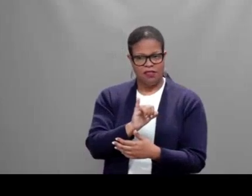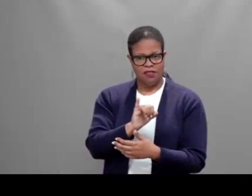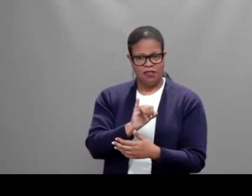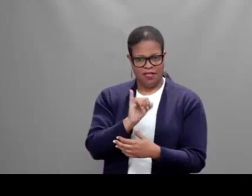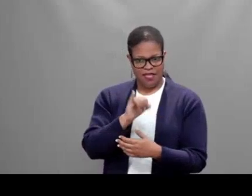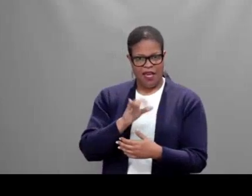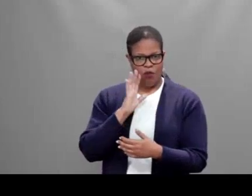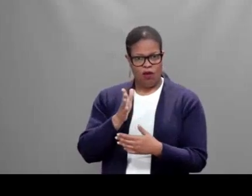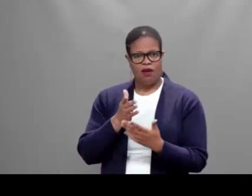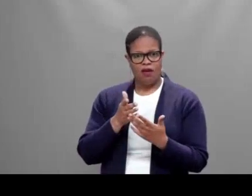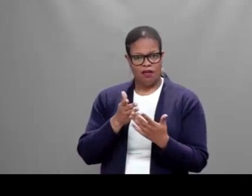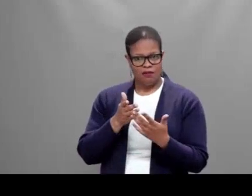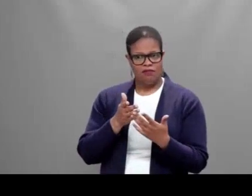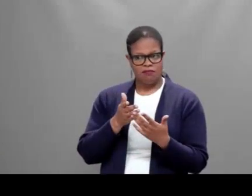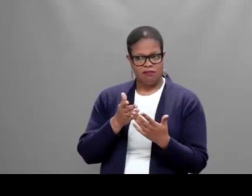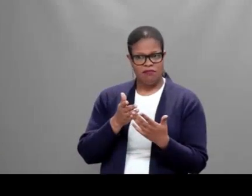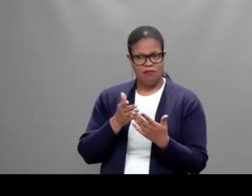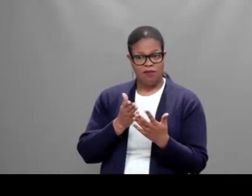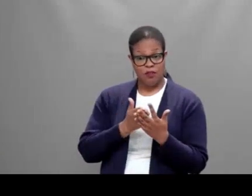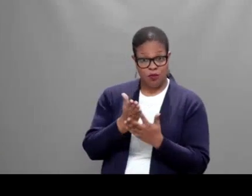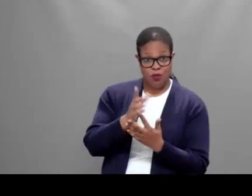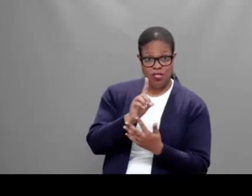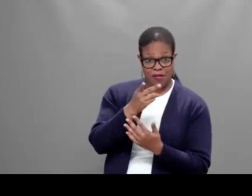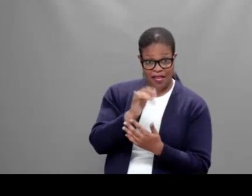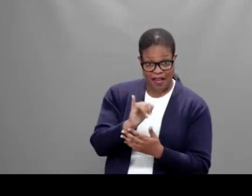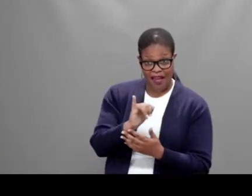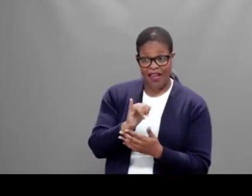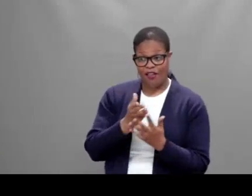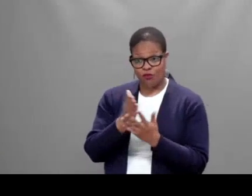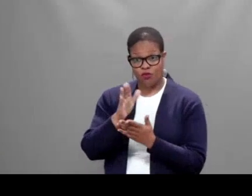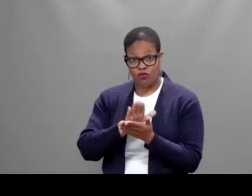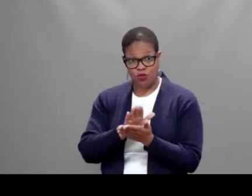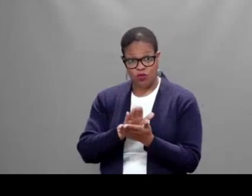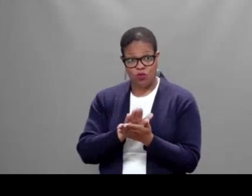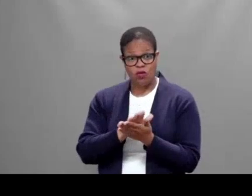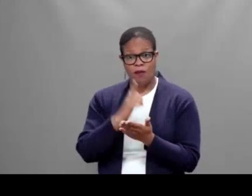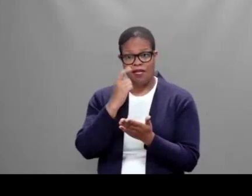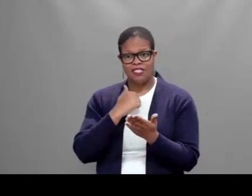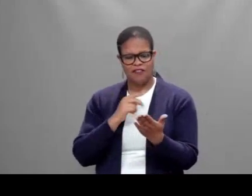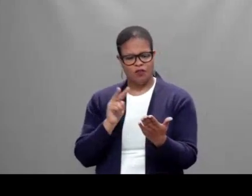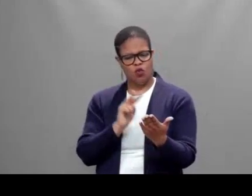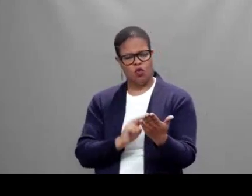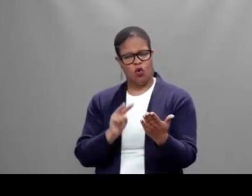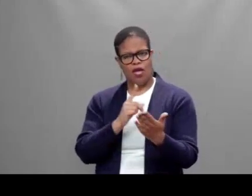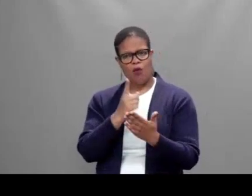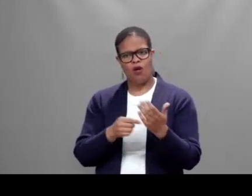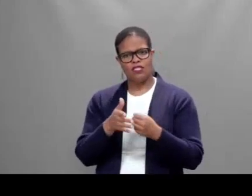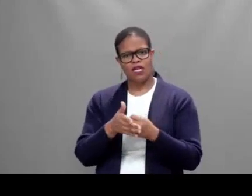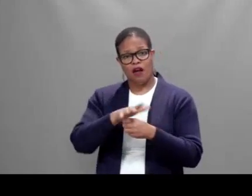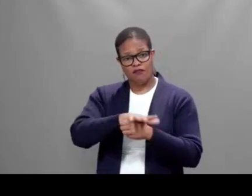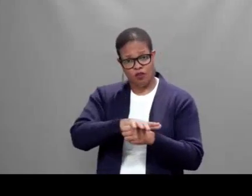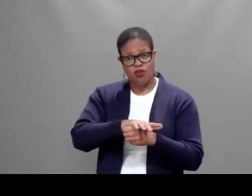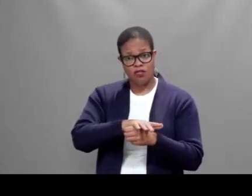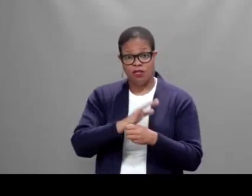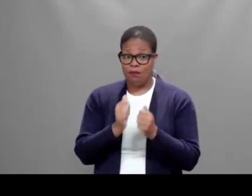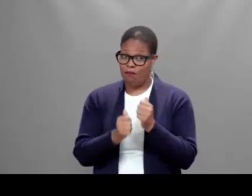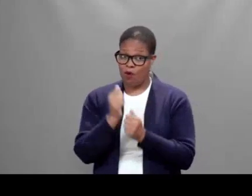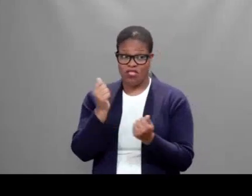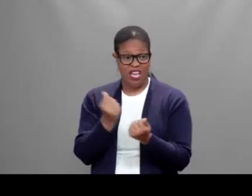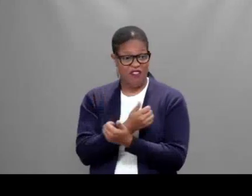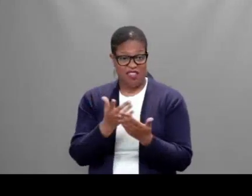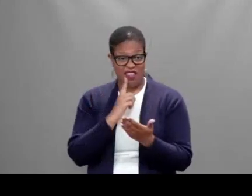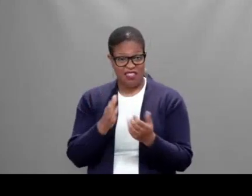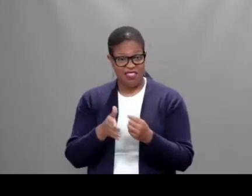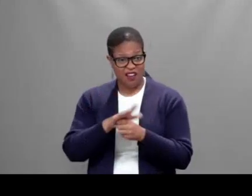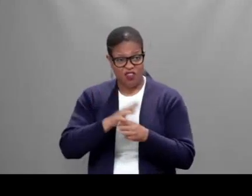through DPI and the school, because when you look at what's covered, most everything